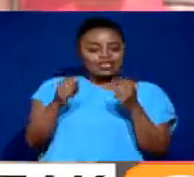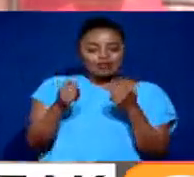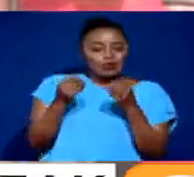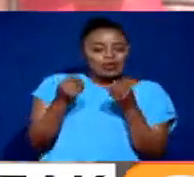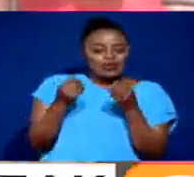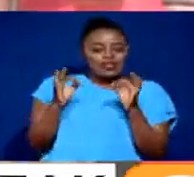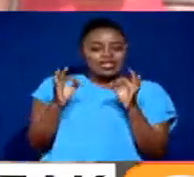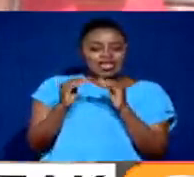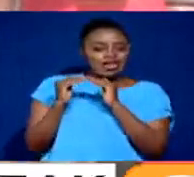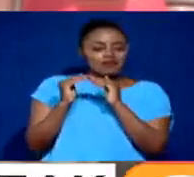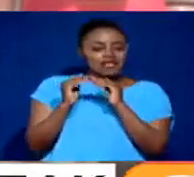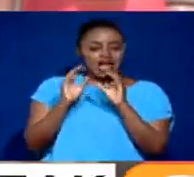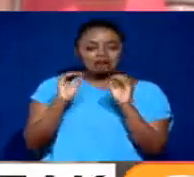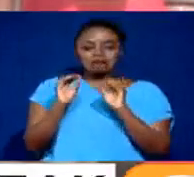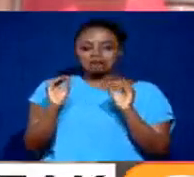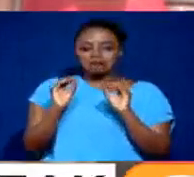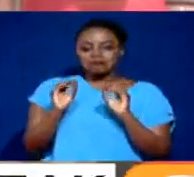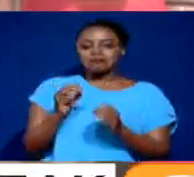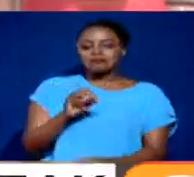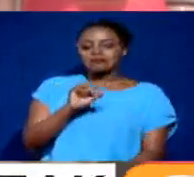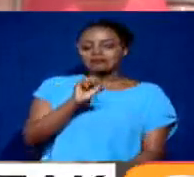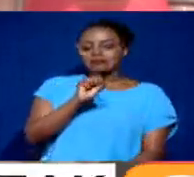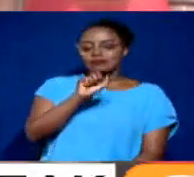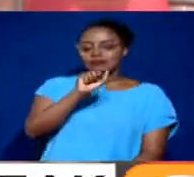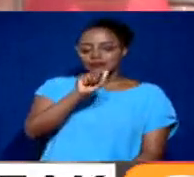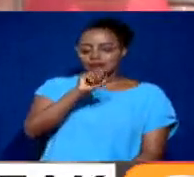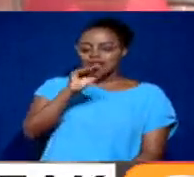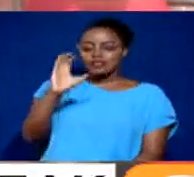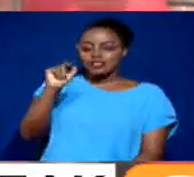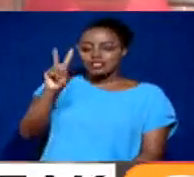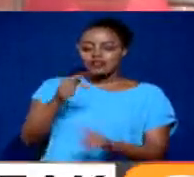free and fair. Safi Godana Mamo, Citizen TV, Nairobi.